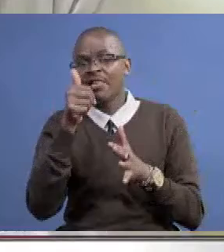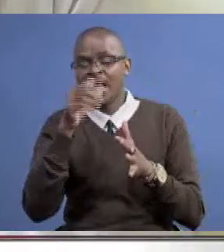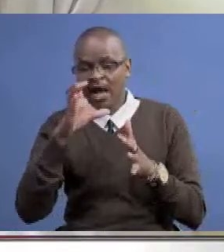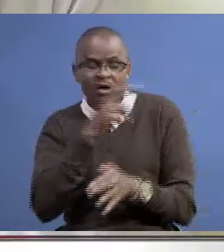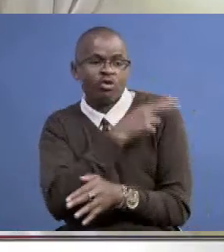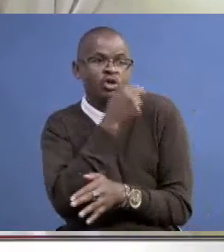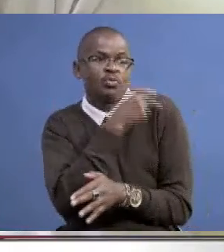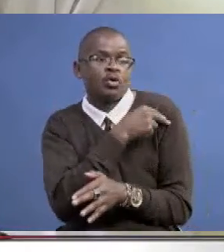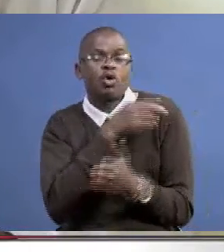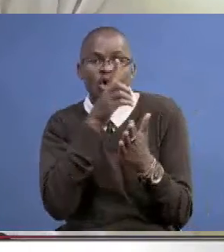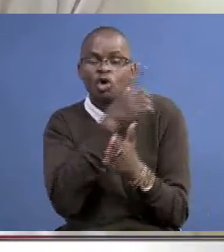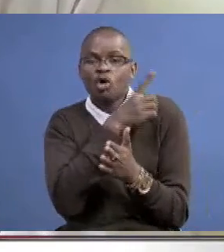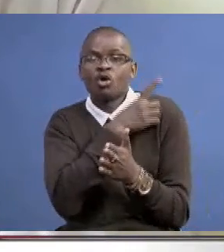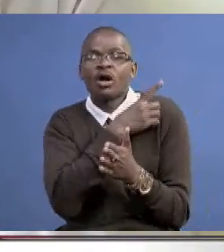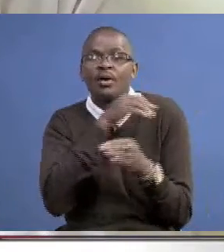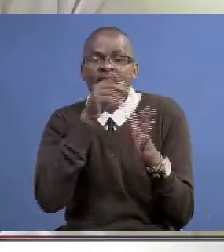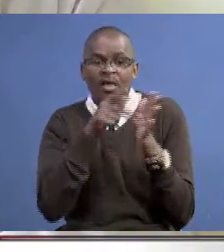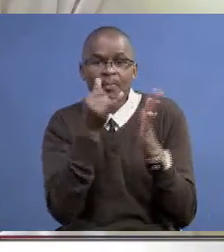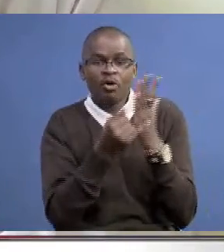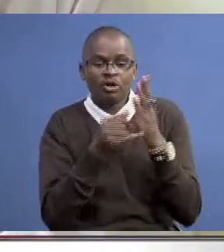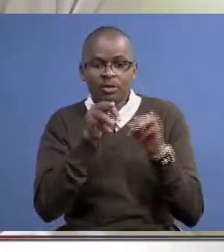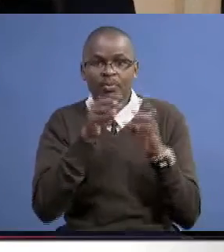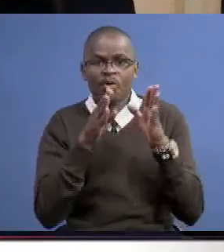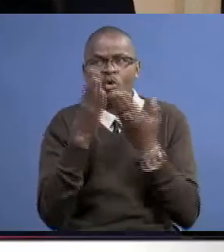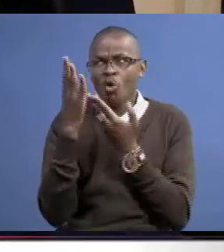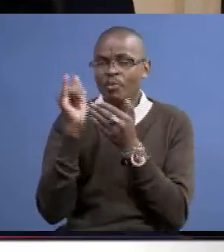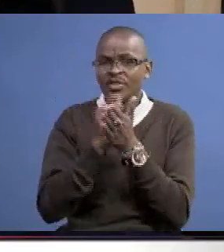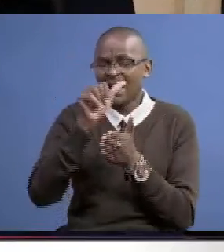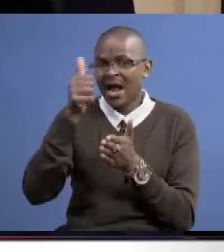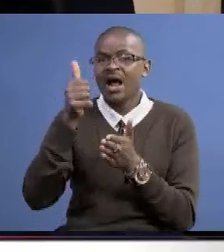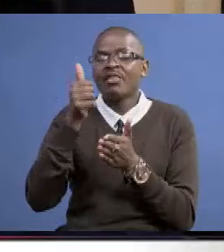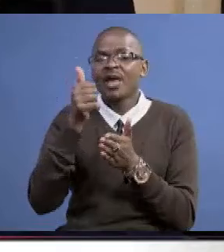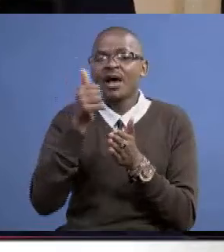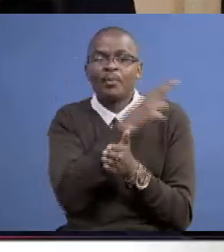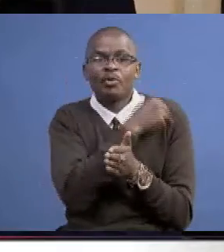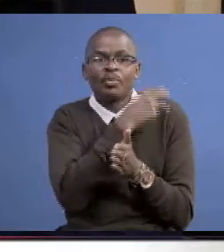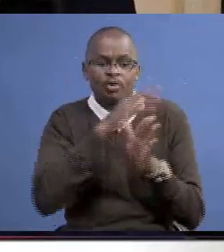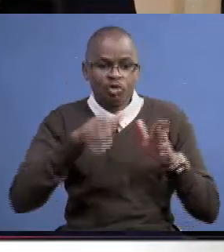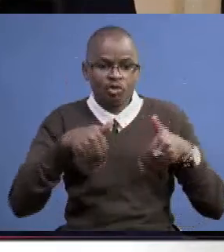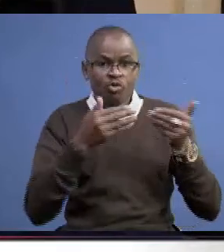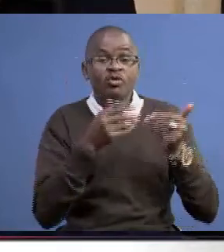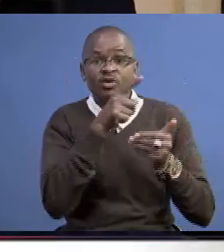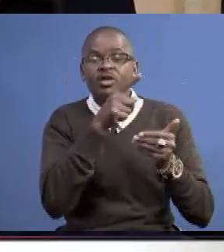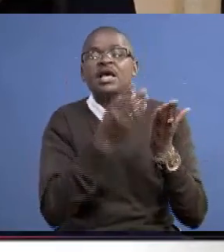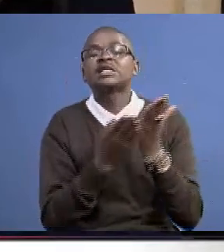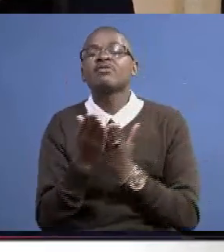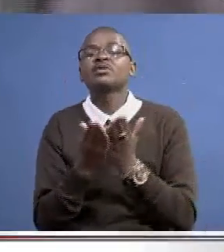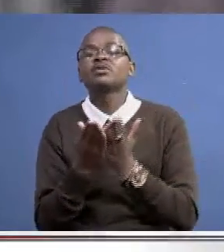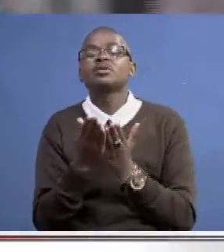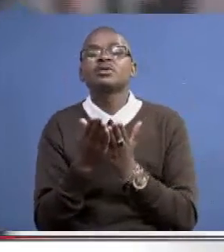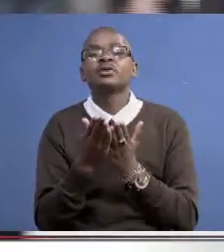hospitals, with Dr. Muhwana and Olivia, the project manager, hoping that other hospitals may follow suit to provide e-consultation